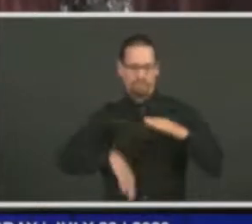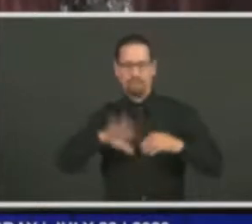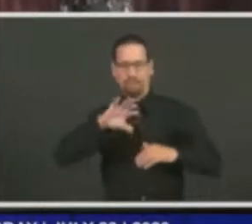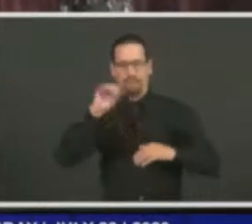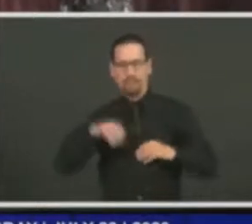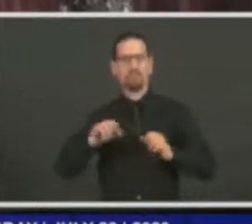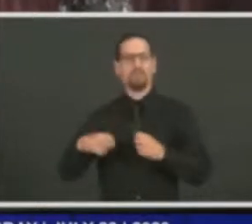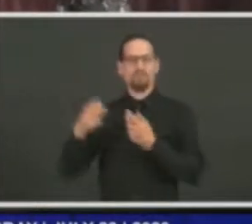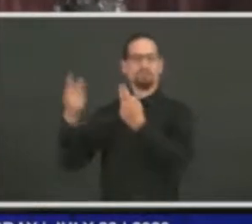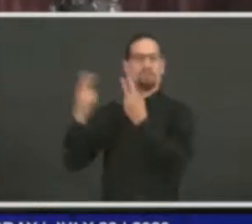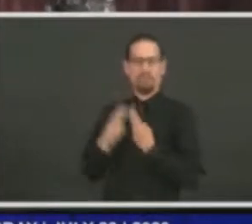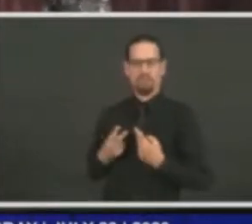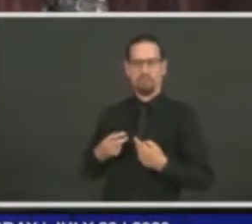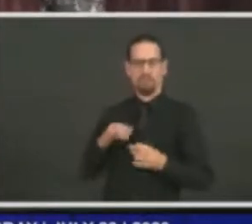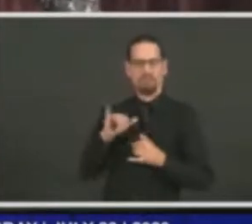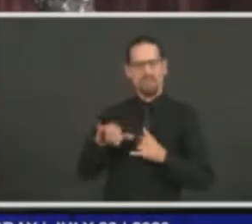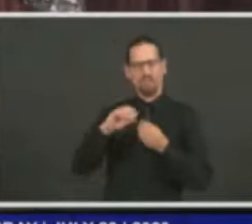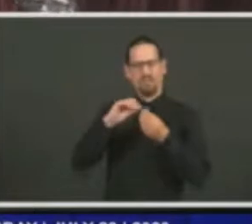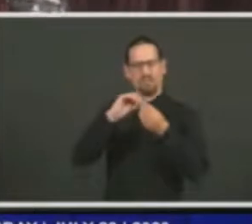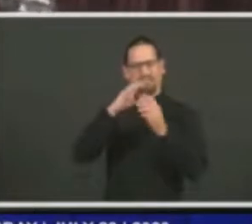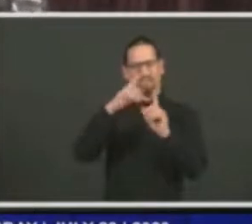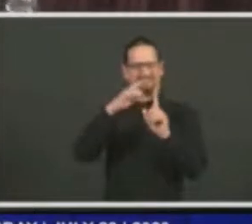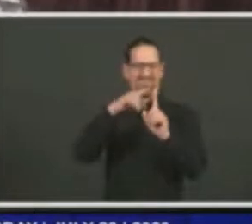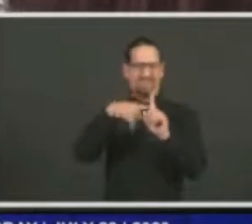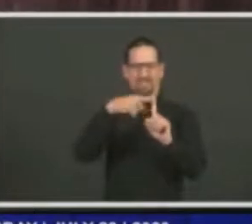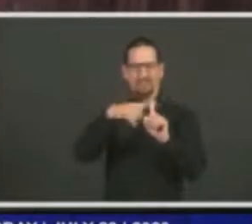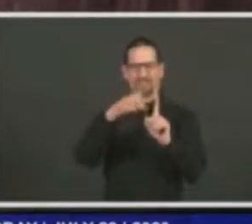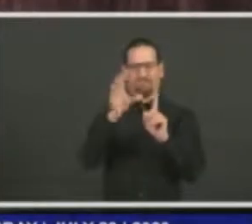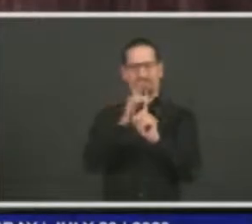can you explain that positivity rate by day?